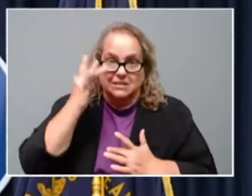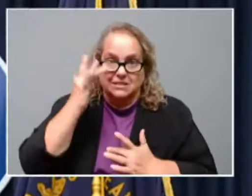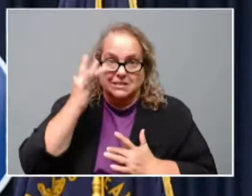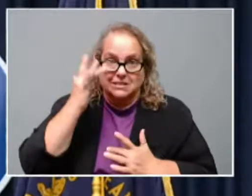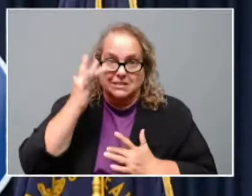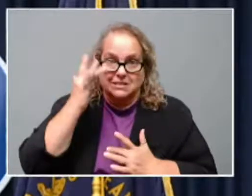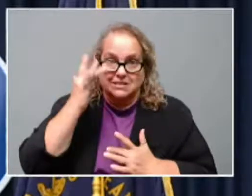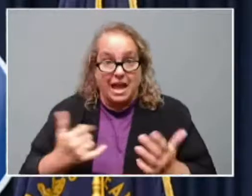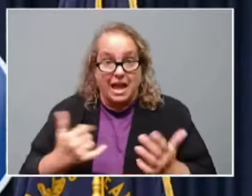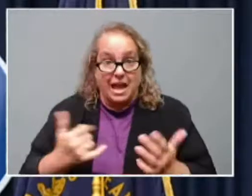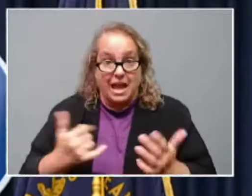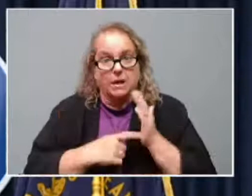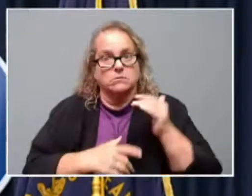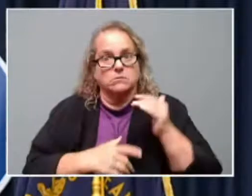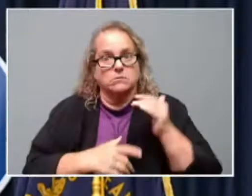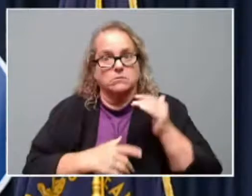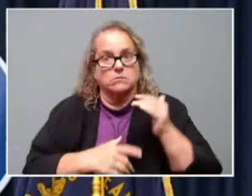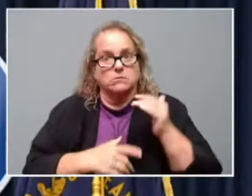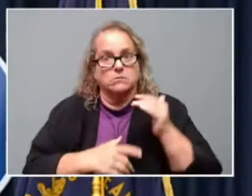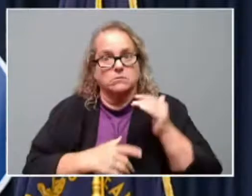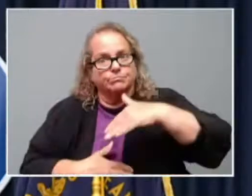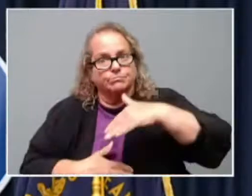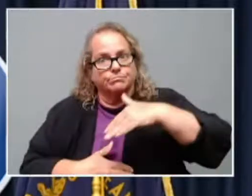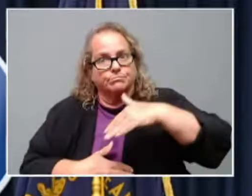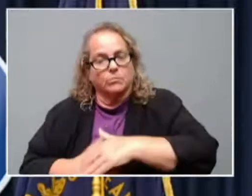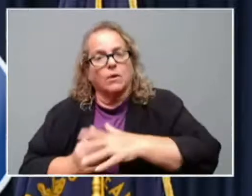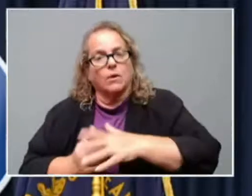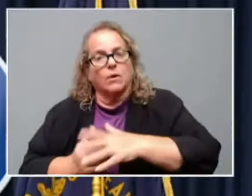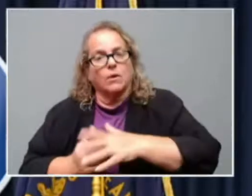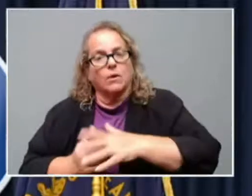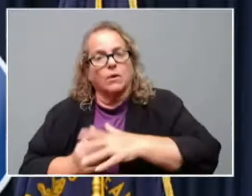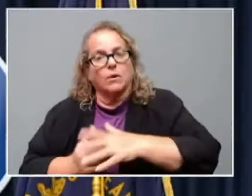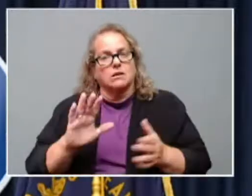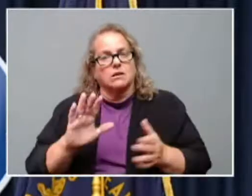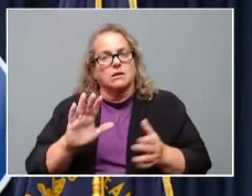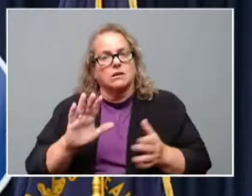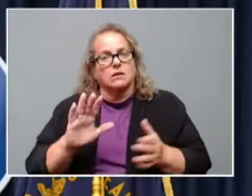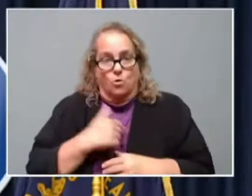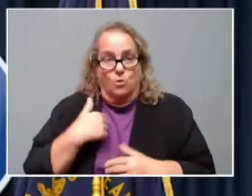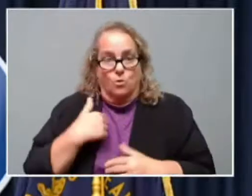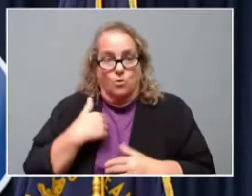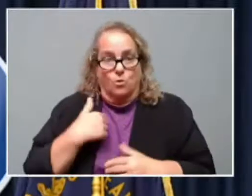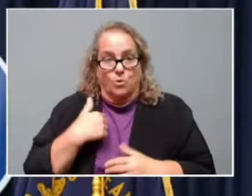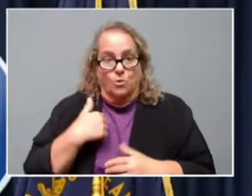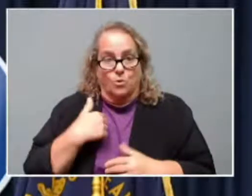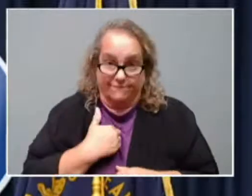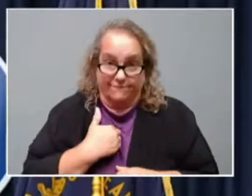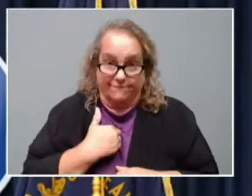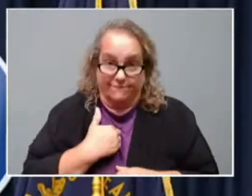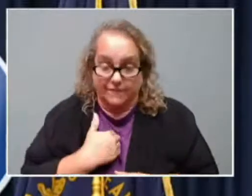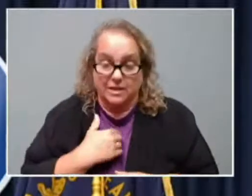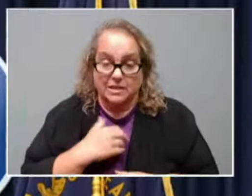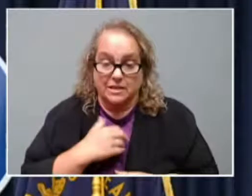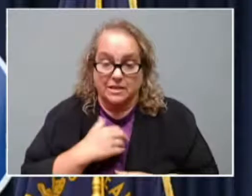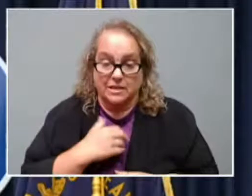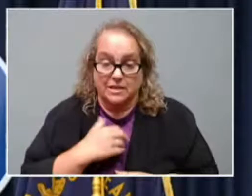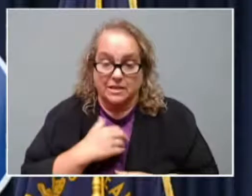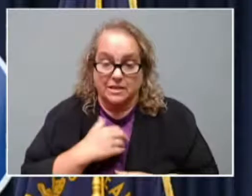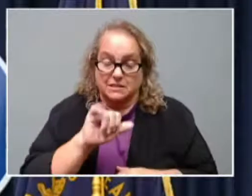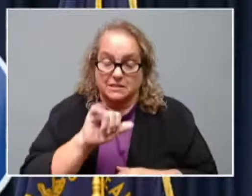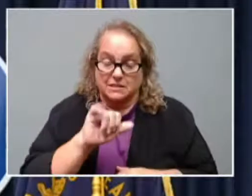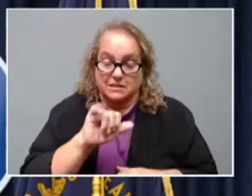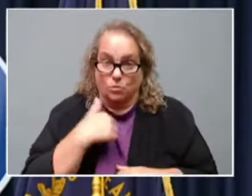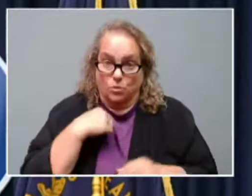really plunged significantly. And so we are still supplying the sites that we put up that are